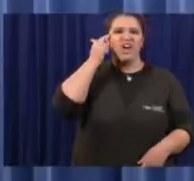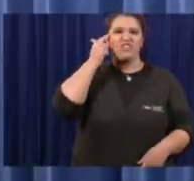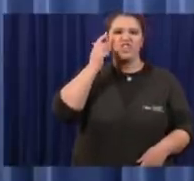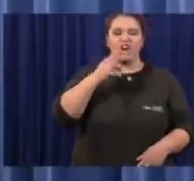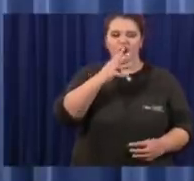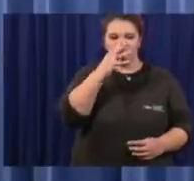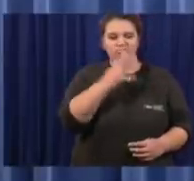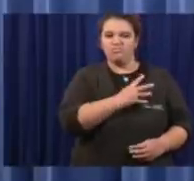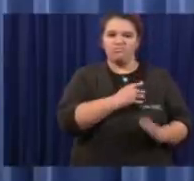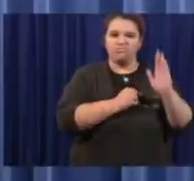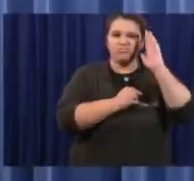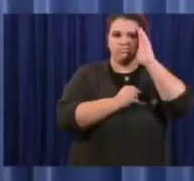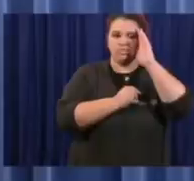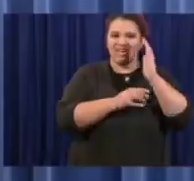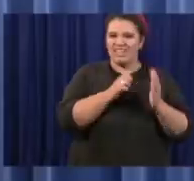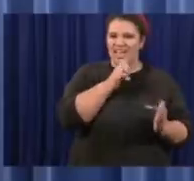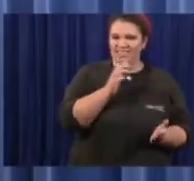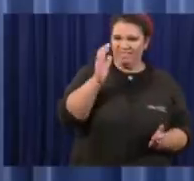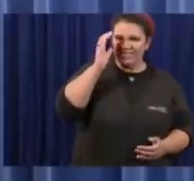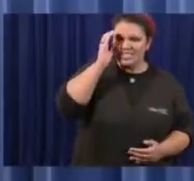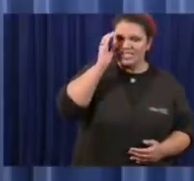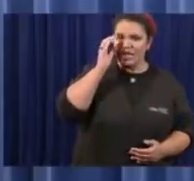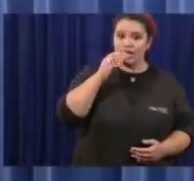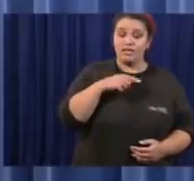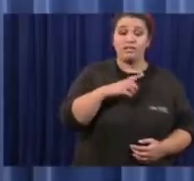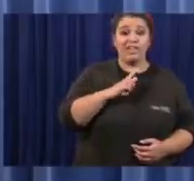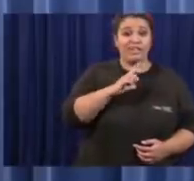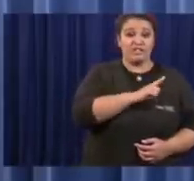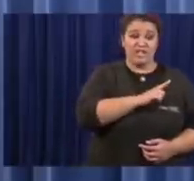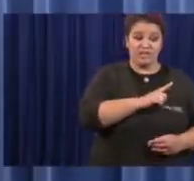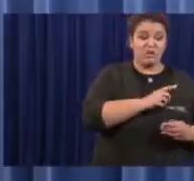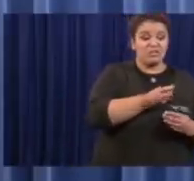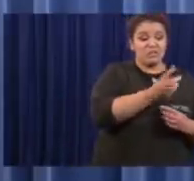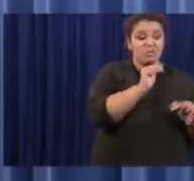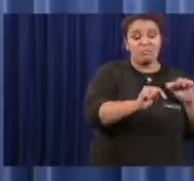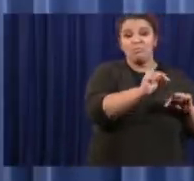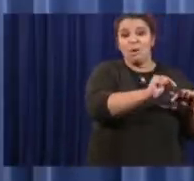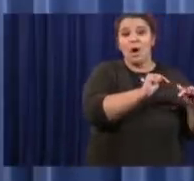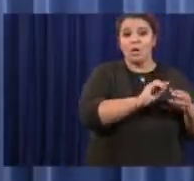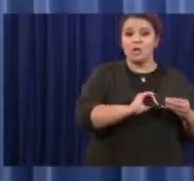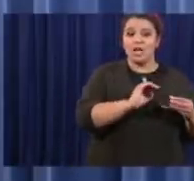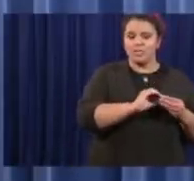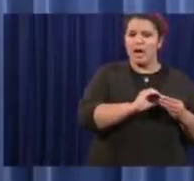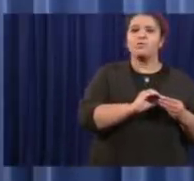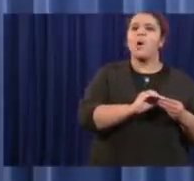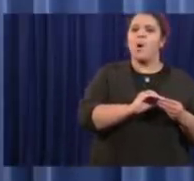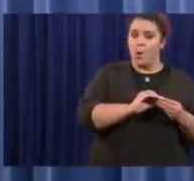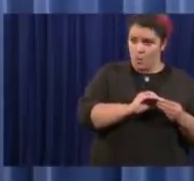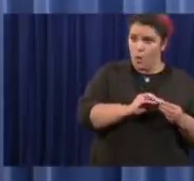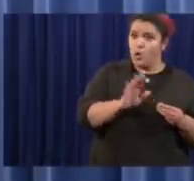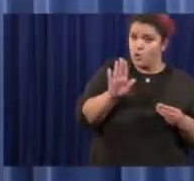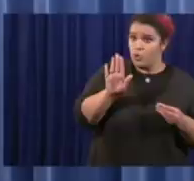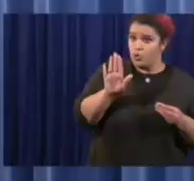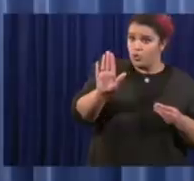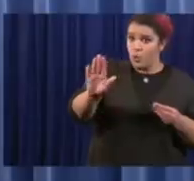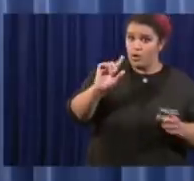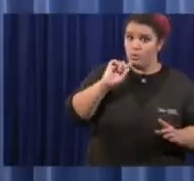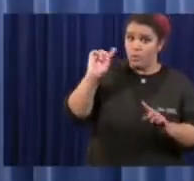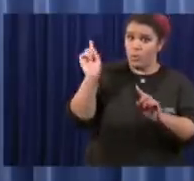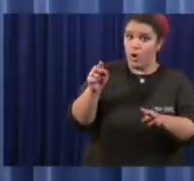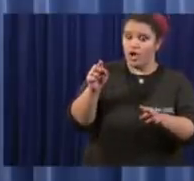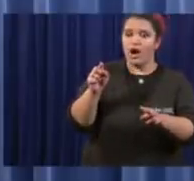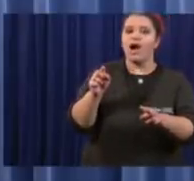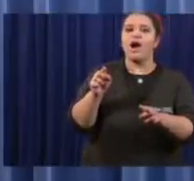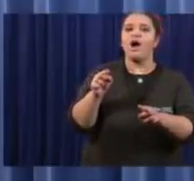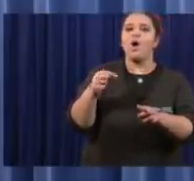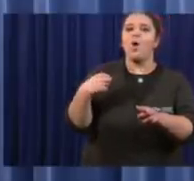rescind your Stay Safe Ohio order or even go further and restrict your ability to issue them.